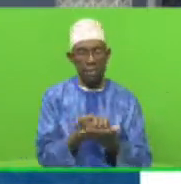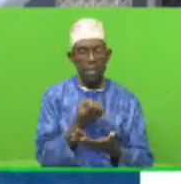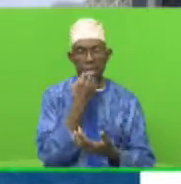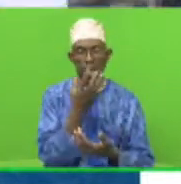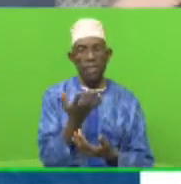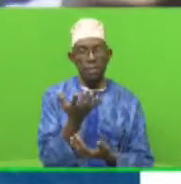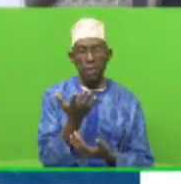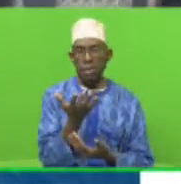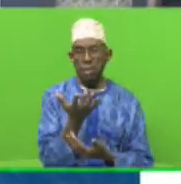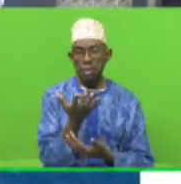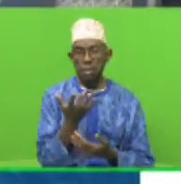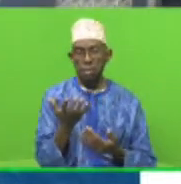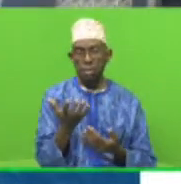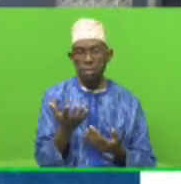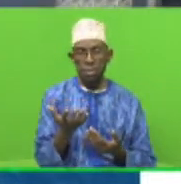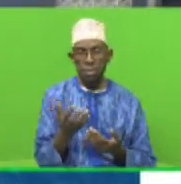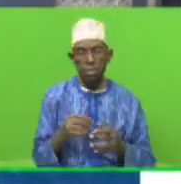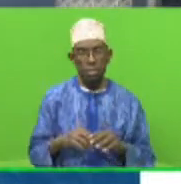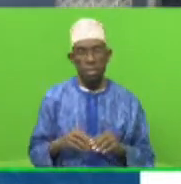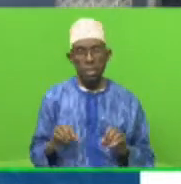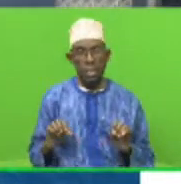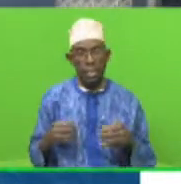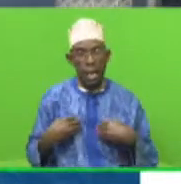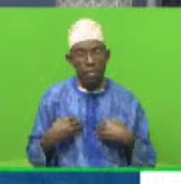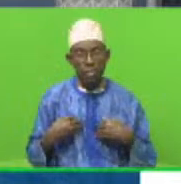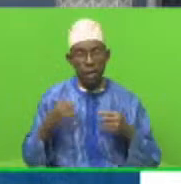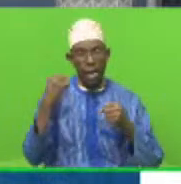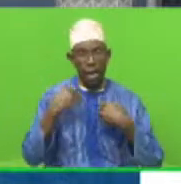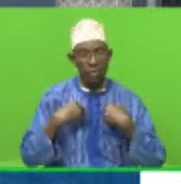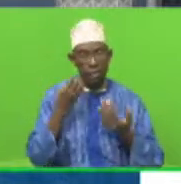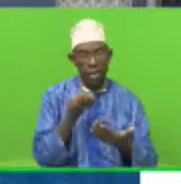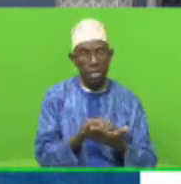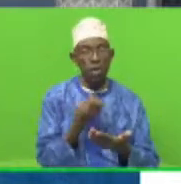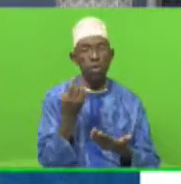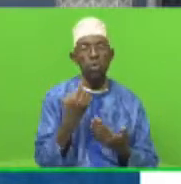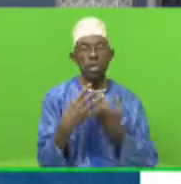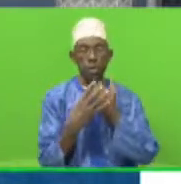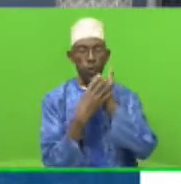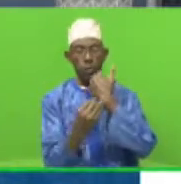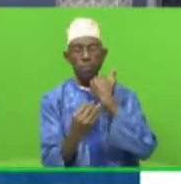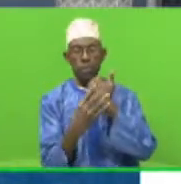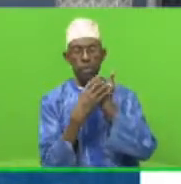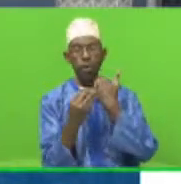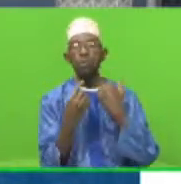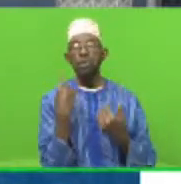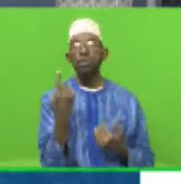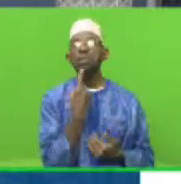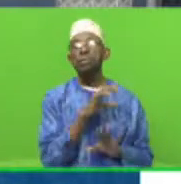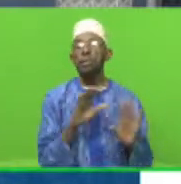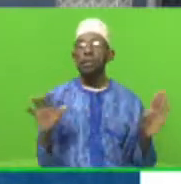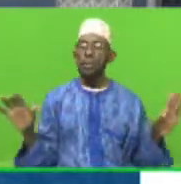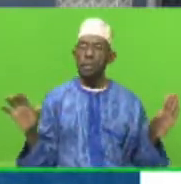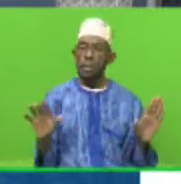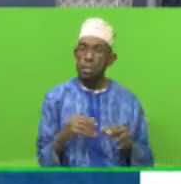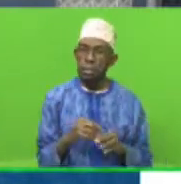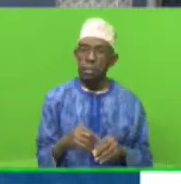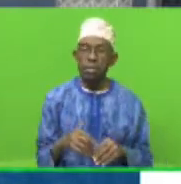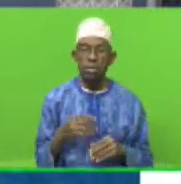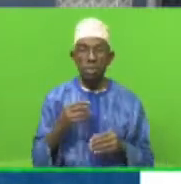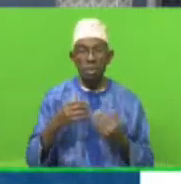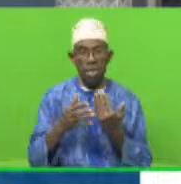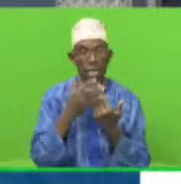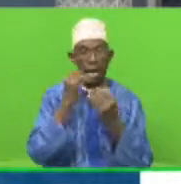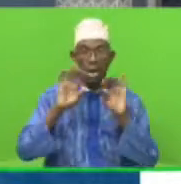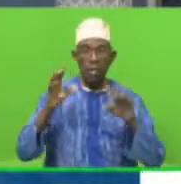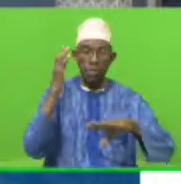without knowing their dalil, without there being any dalil. It is just taqlid. You're just emulating, you're just imitating. You don't care whether